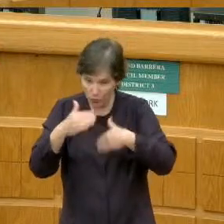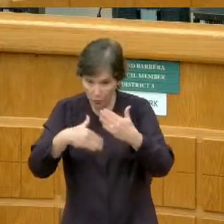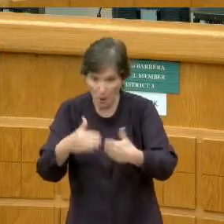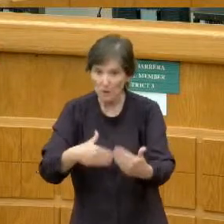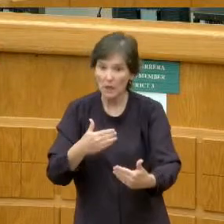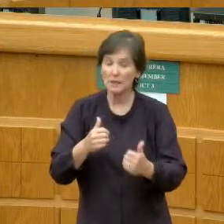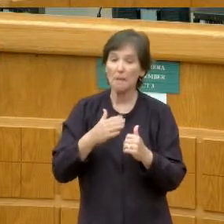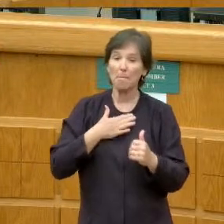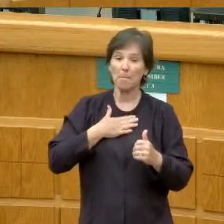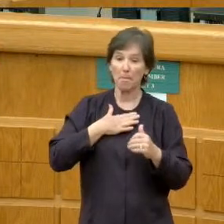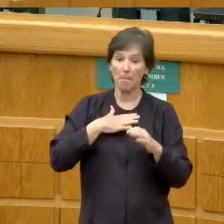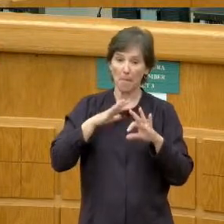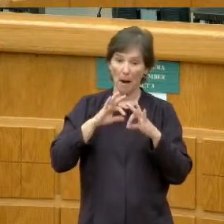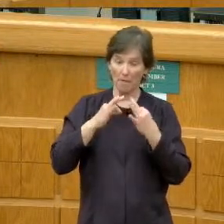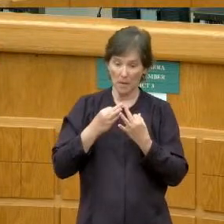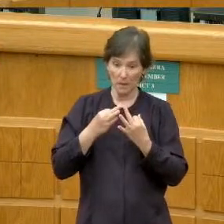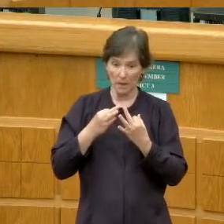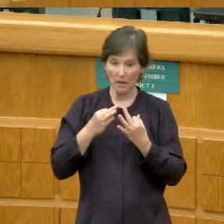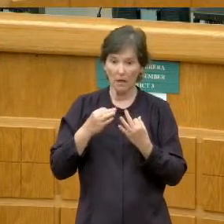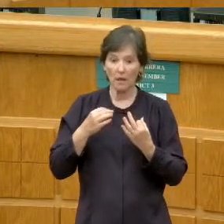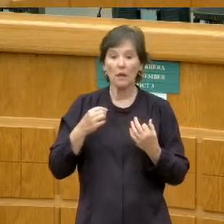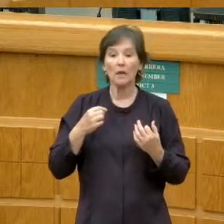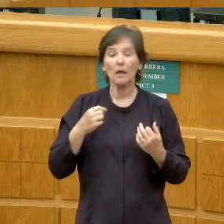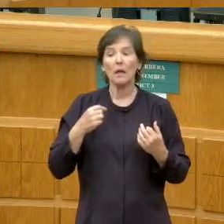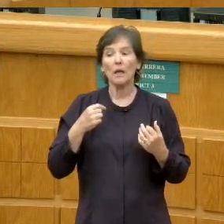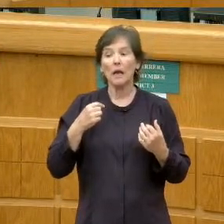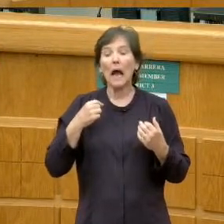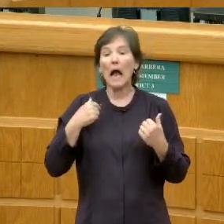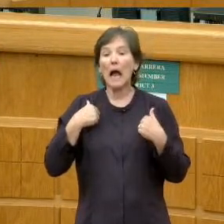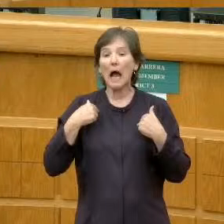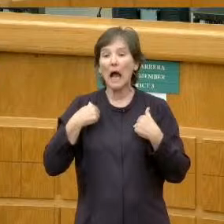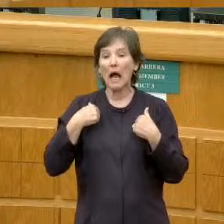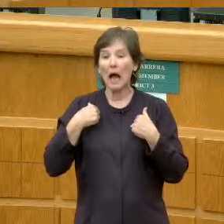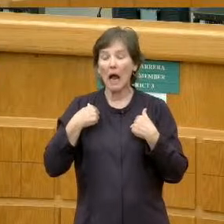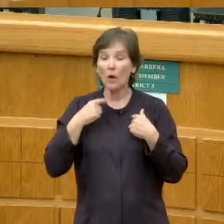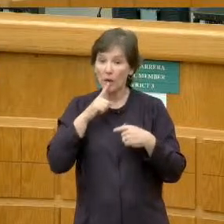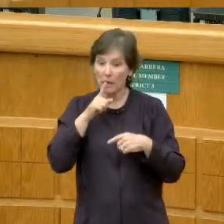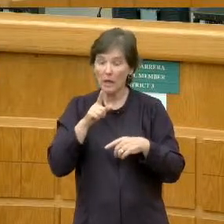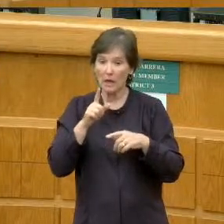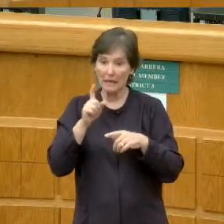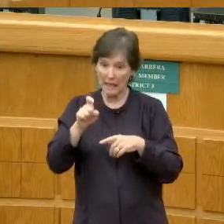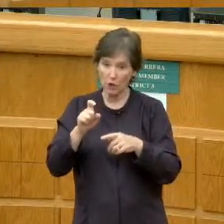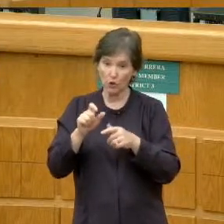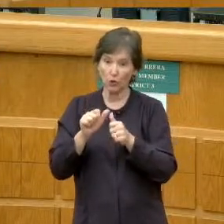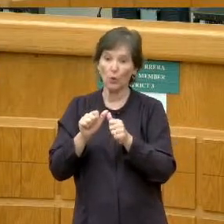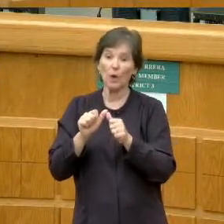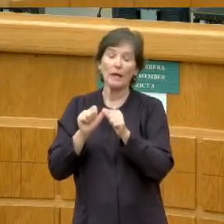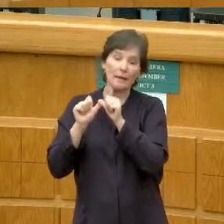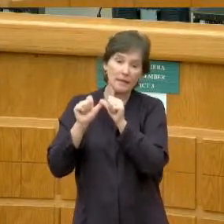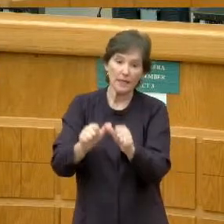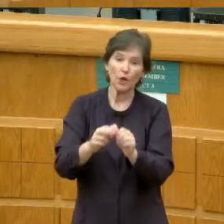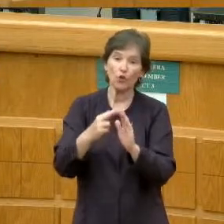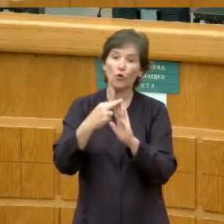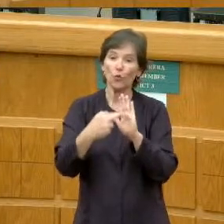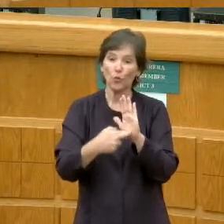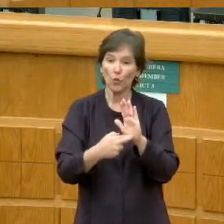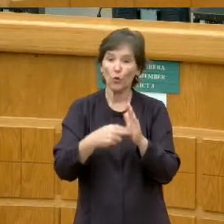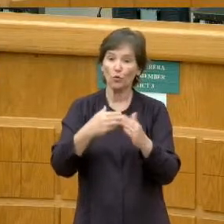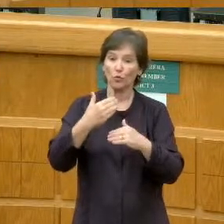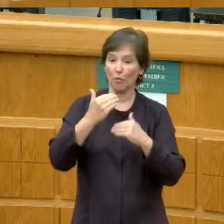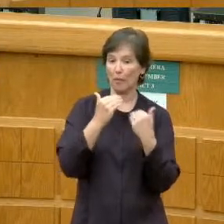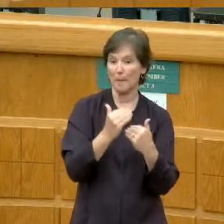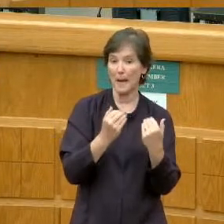restricted and intend to extend vehicular access restriction to our beaches to reduce the number of people on the beach. But make no